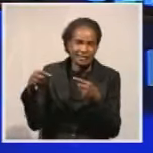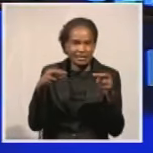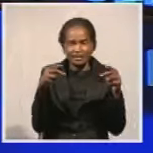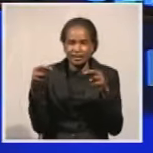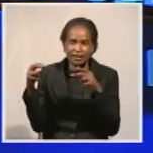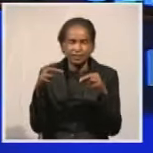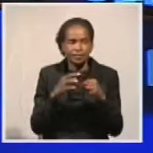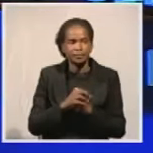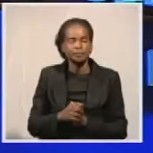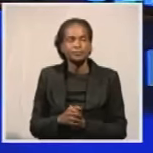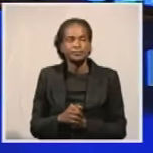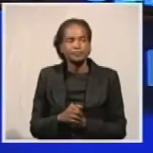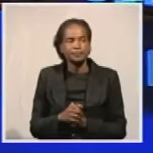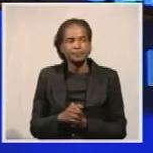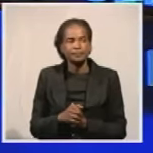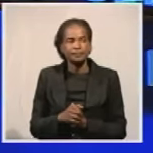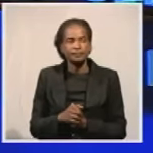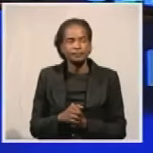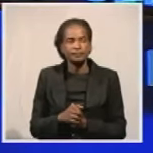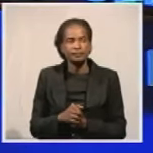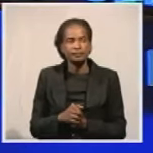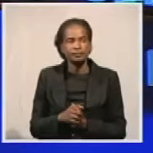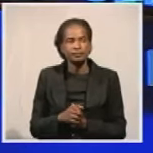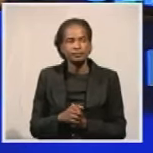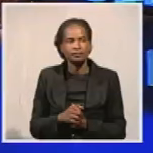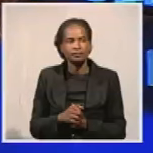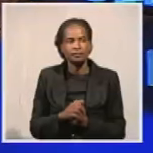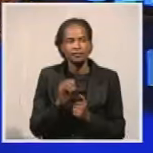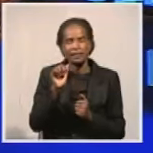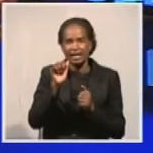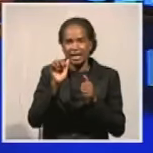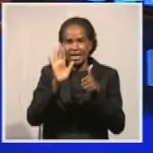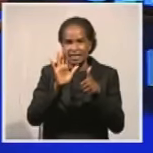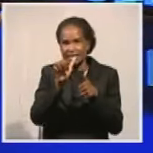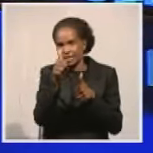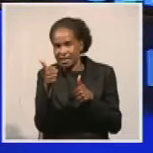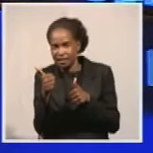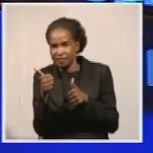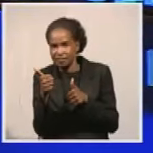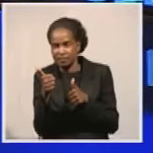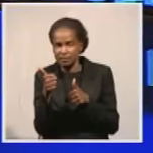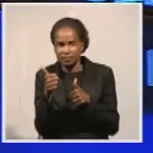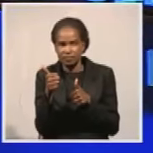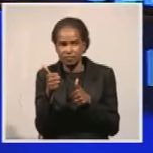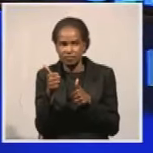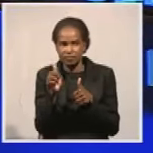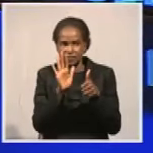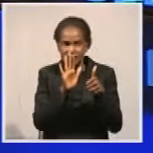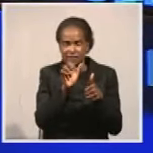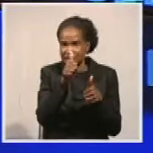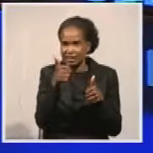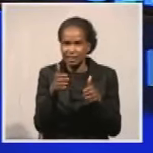you could see that the other six, as opposed to